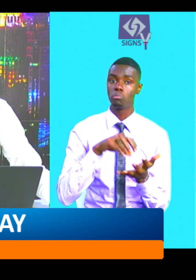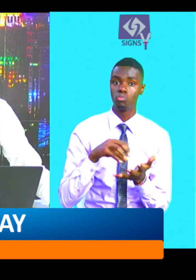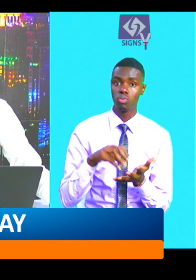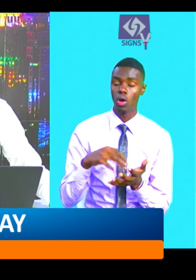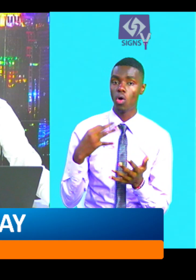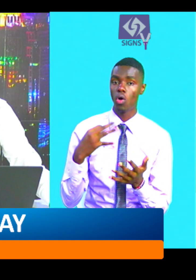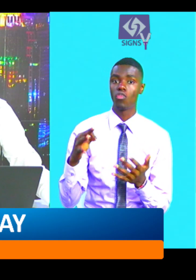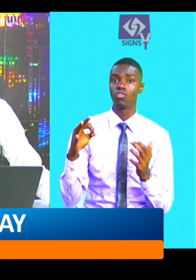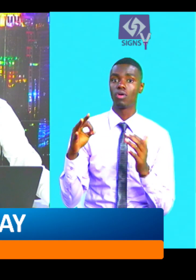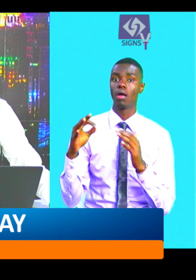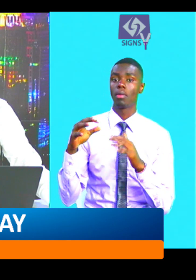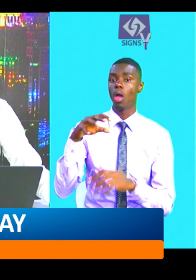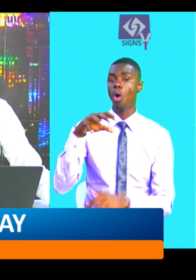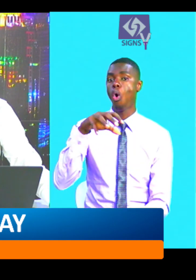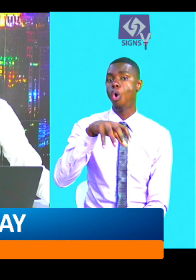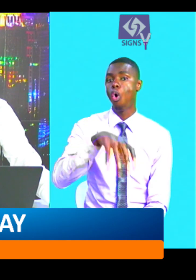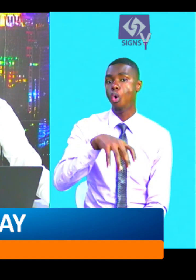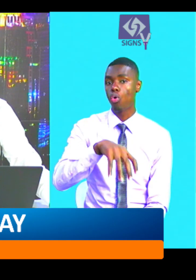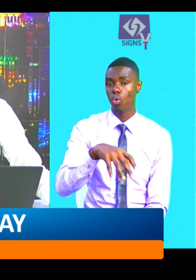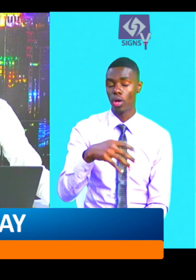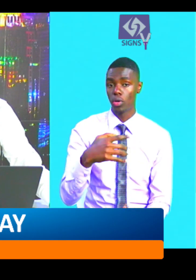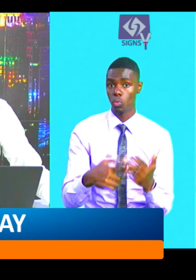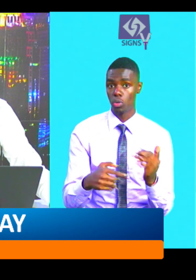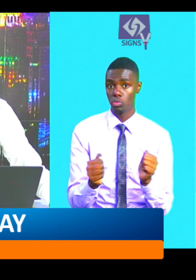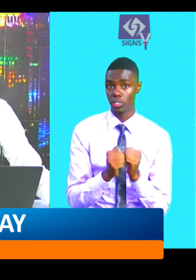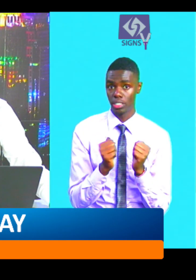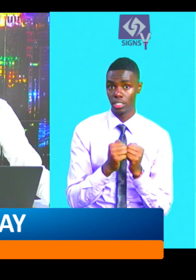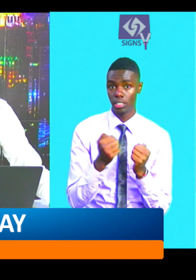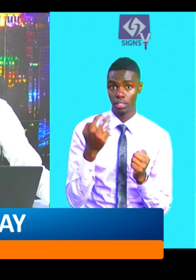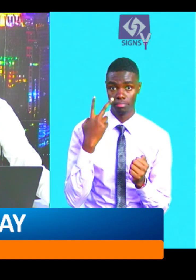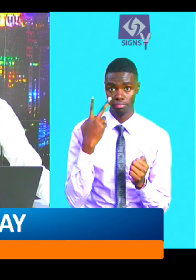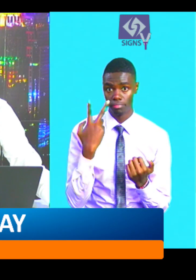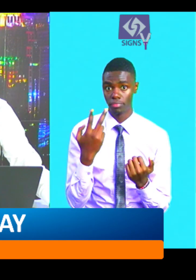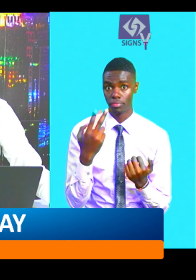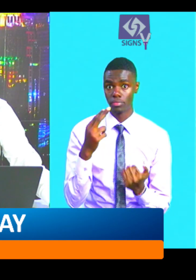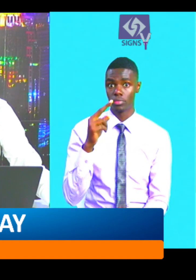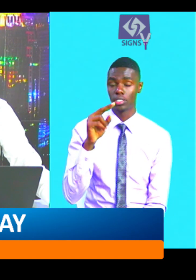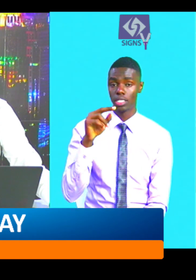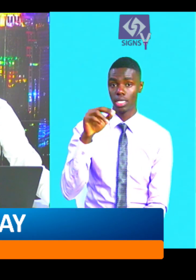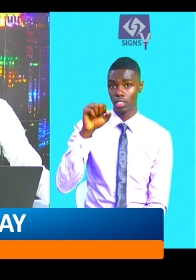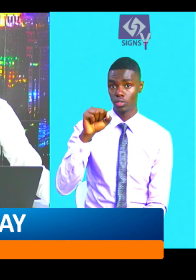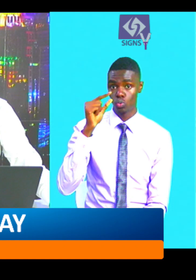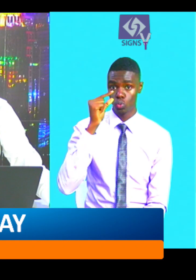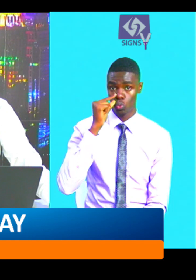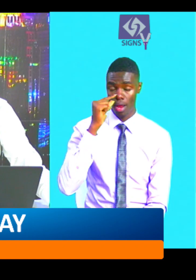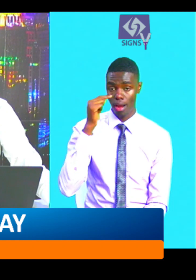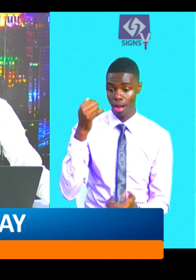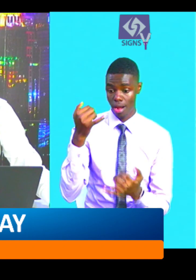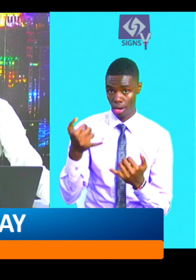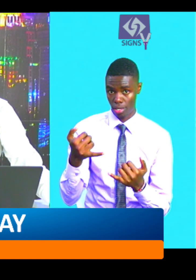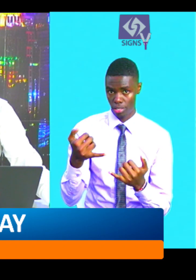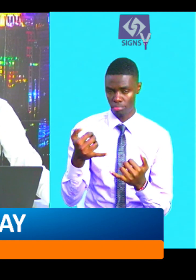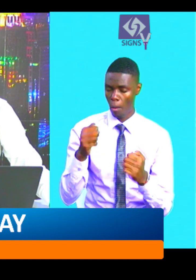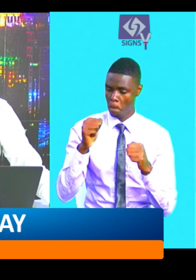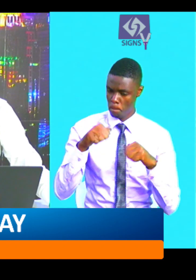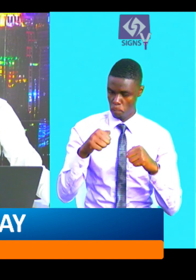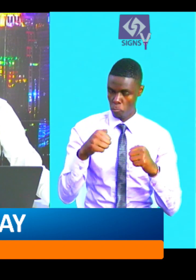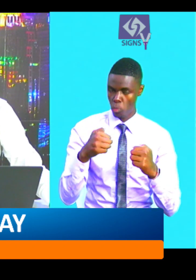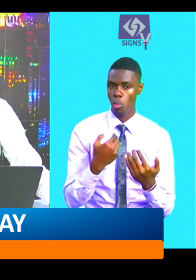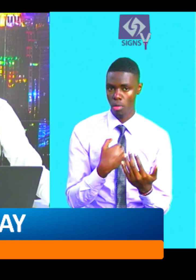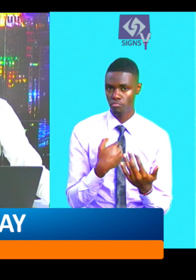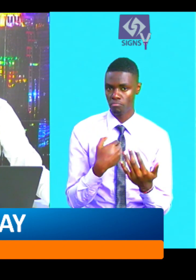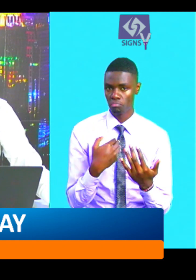speculate amongst all of those. Yeah. Yeah. Wouldn't you think that it would be about the situation in the Democratic Republic of Congo, and also